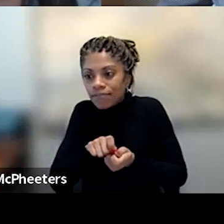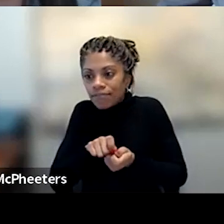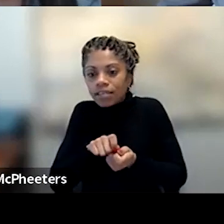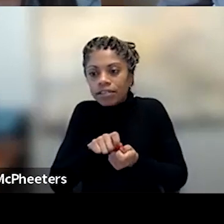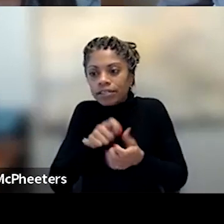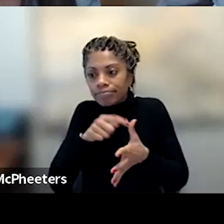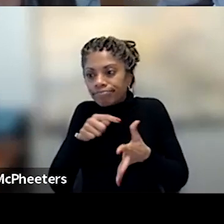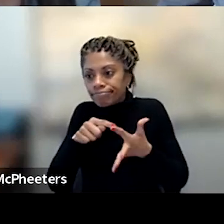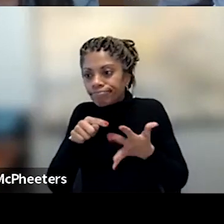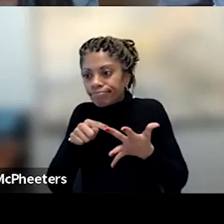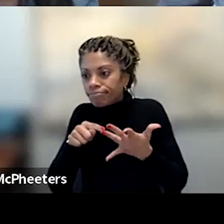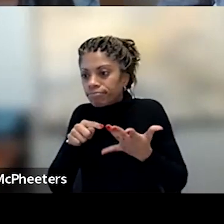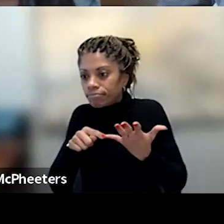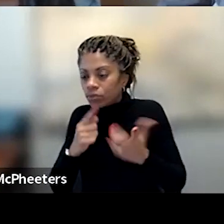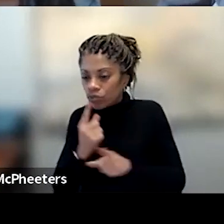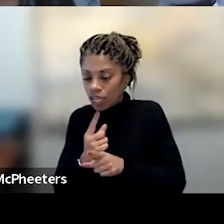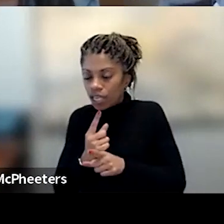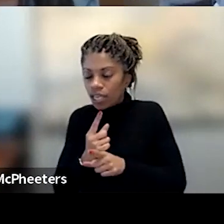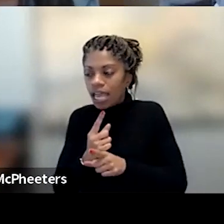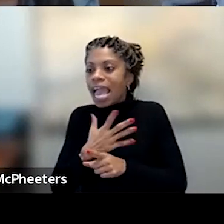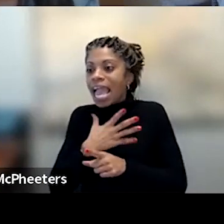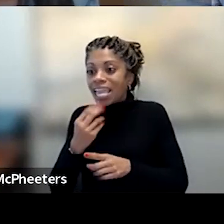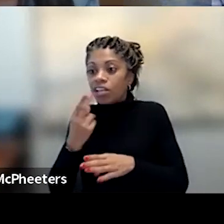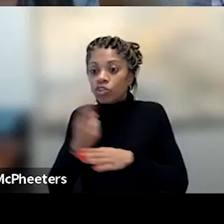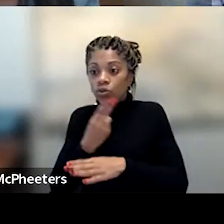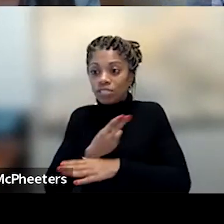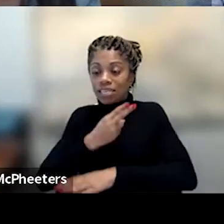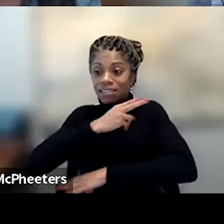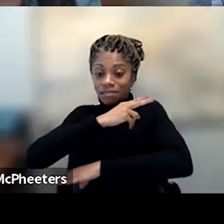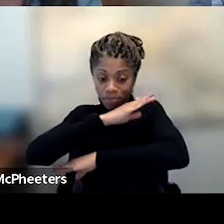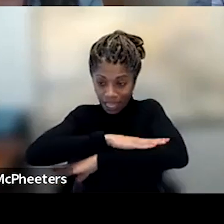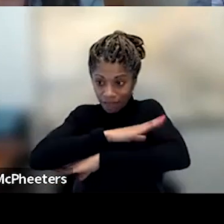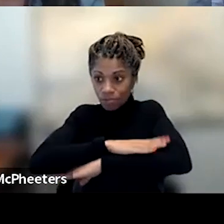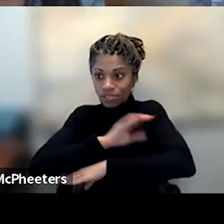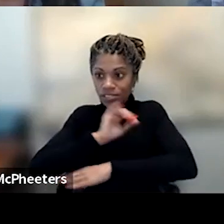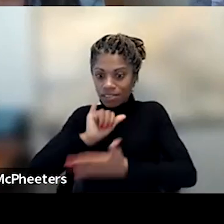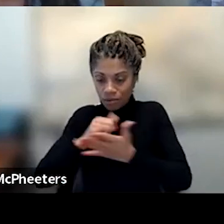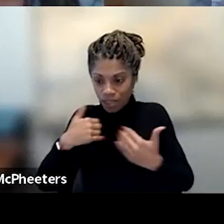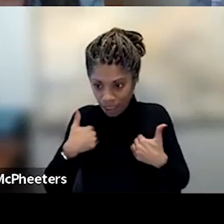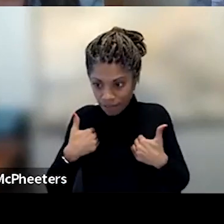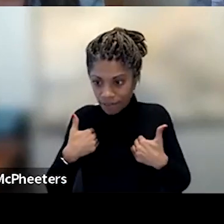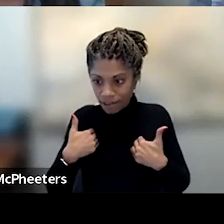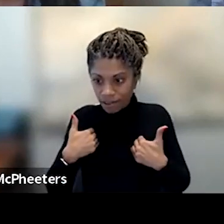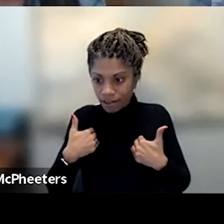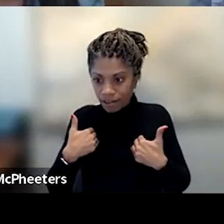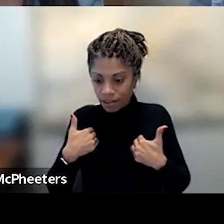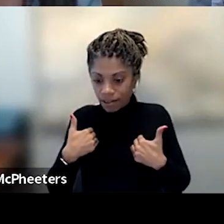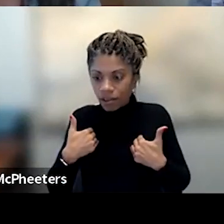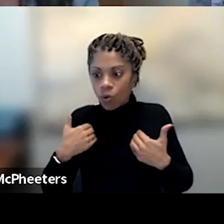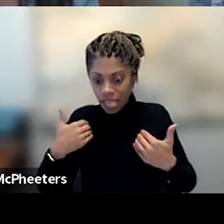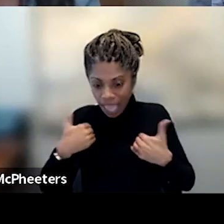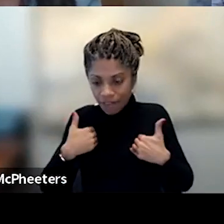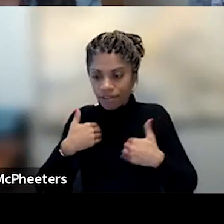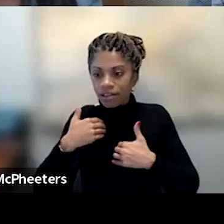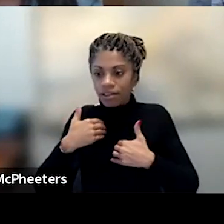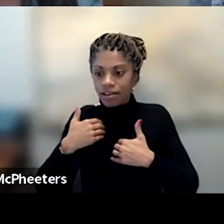our platforms. And to Tanya's point, is using the privilege that we have as this national foundation that's widely respected. How